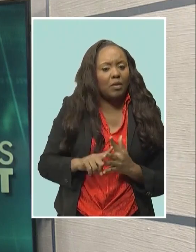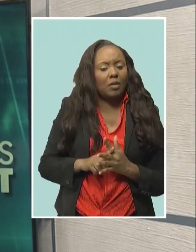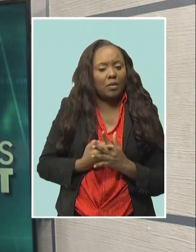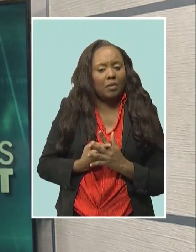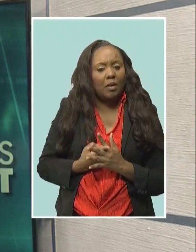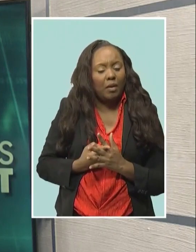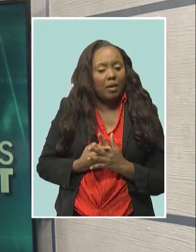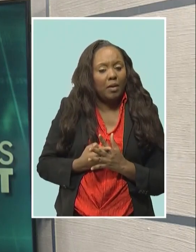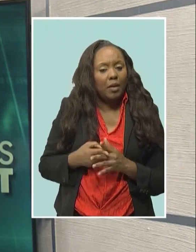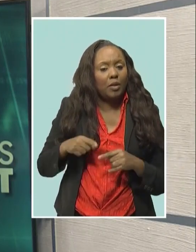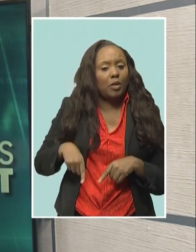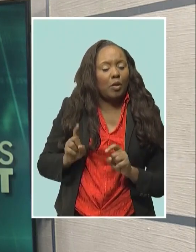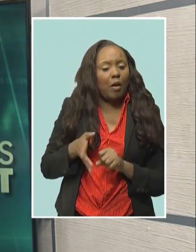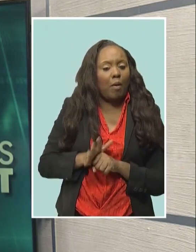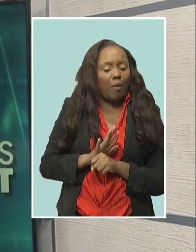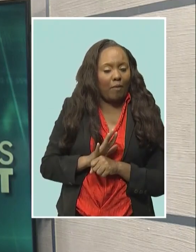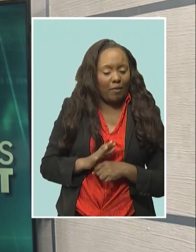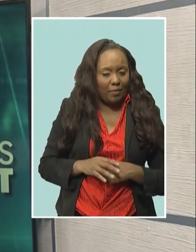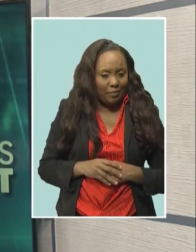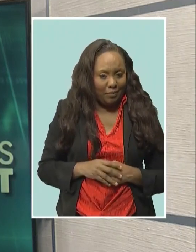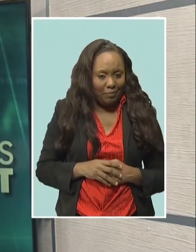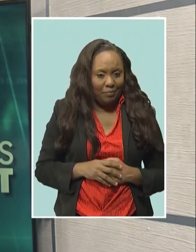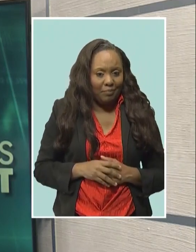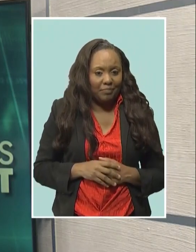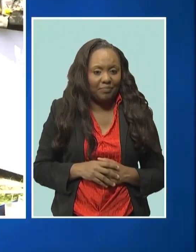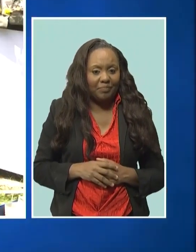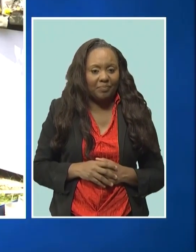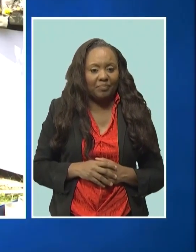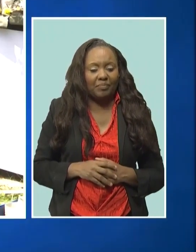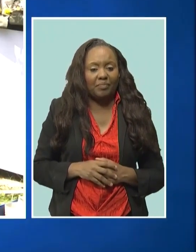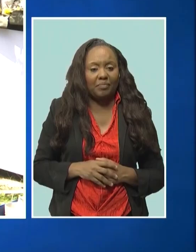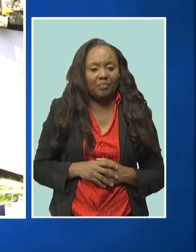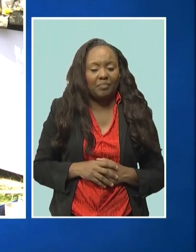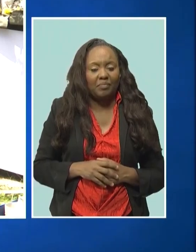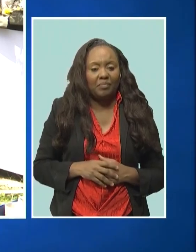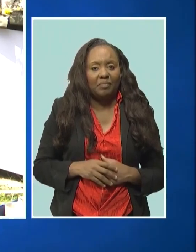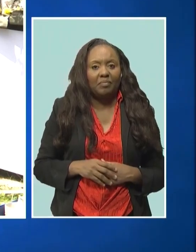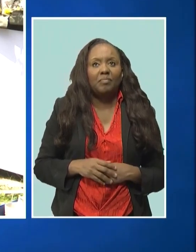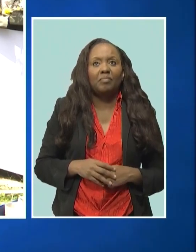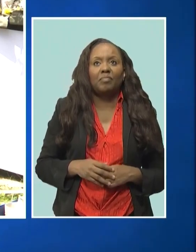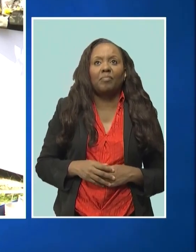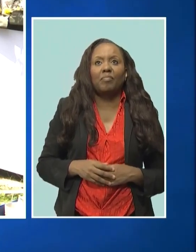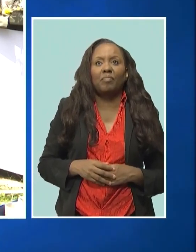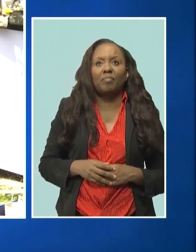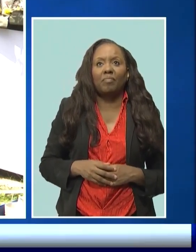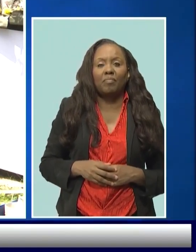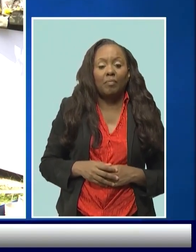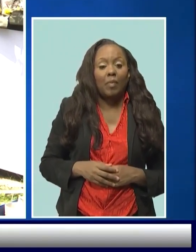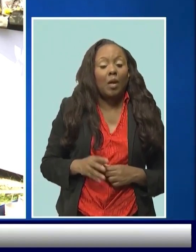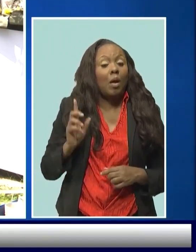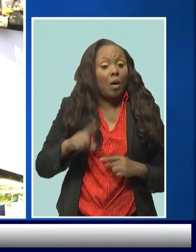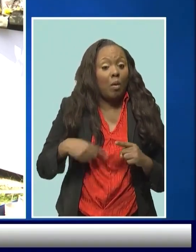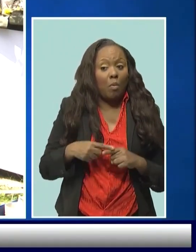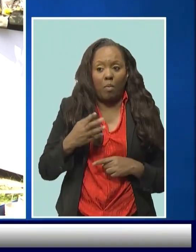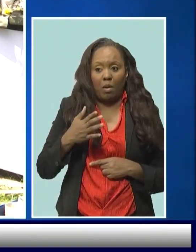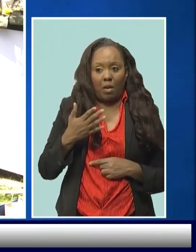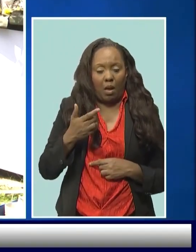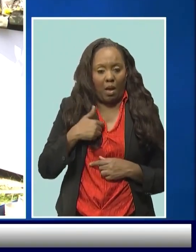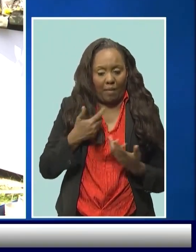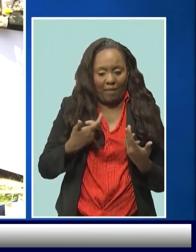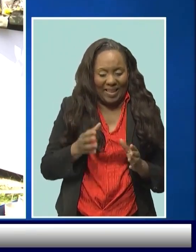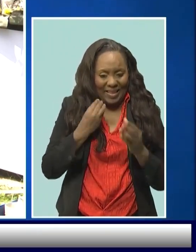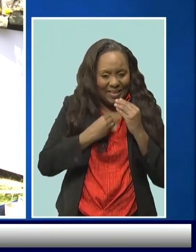as a result of the COVID-19 pandemic. What I do, I keep my fruit skins and leftovers and stuff,